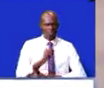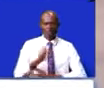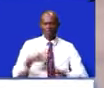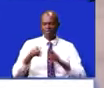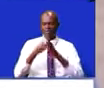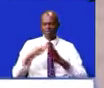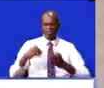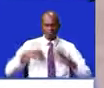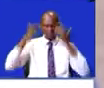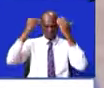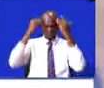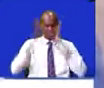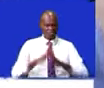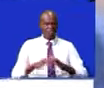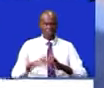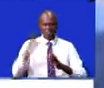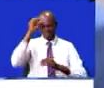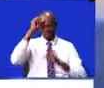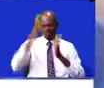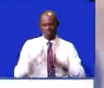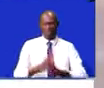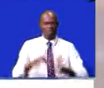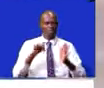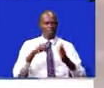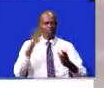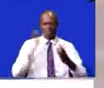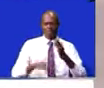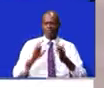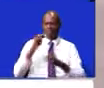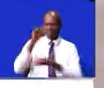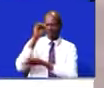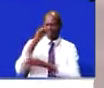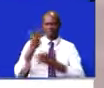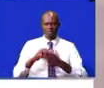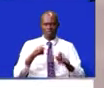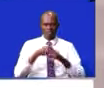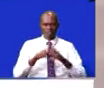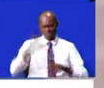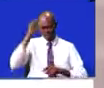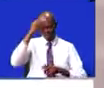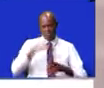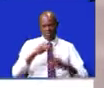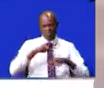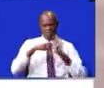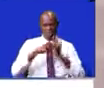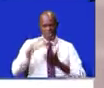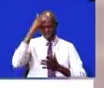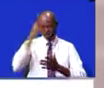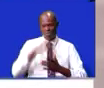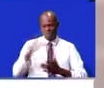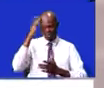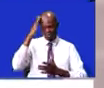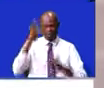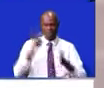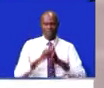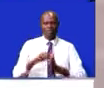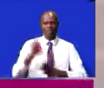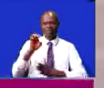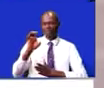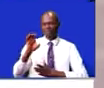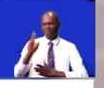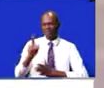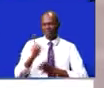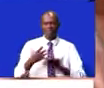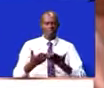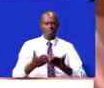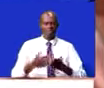hiyo, Mheshimiwa Gavana, ile tunauliza na mnajua ECD si unapata iko